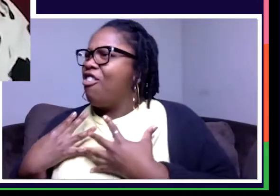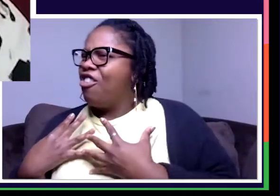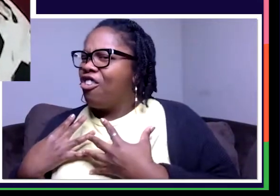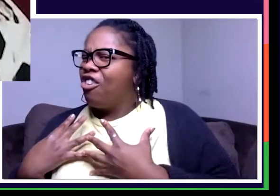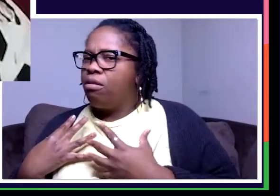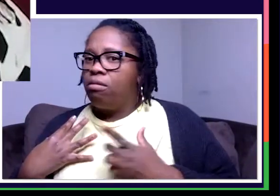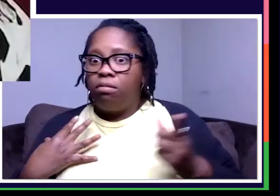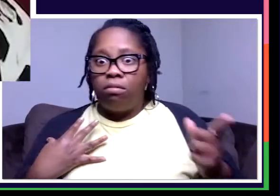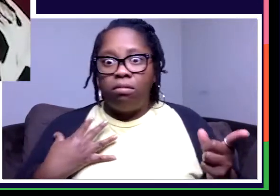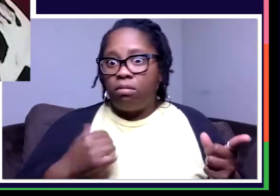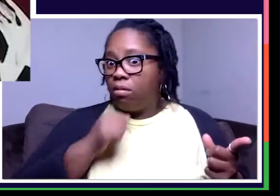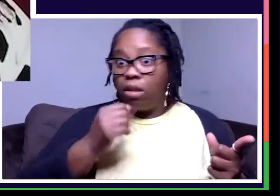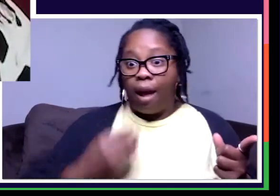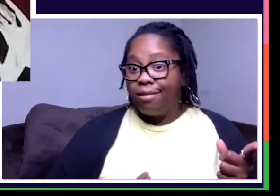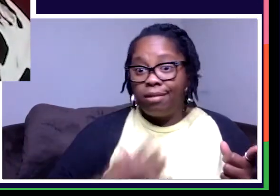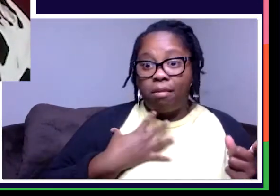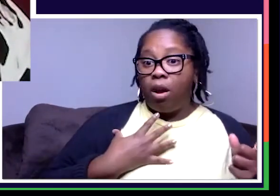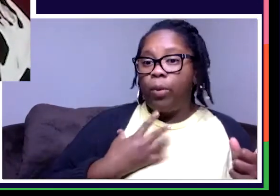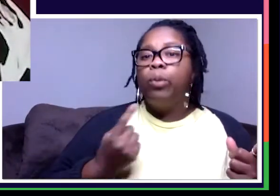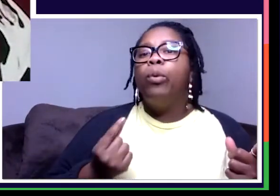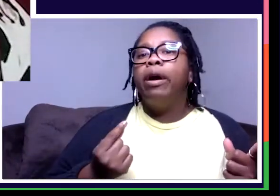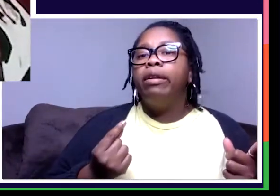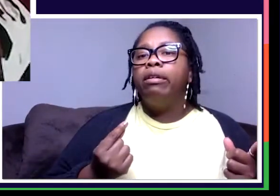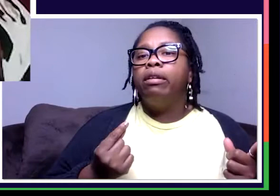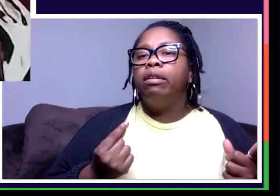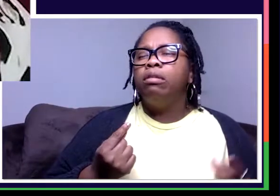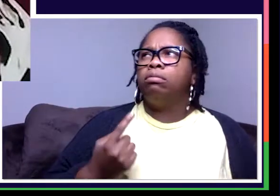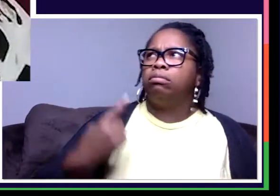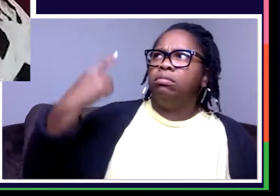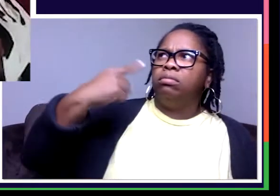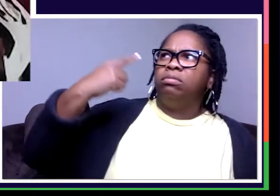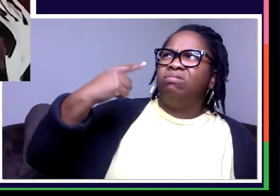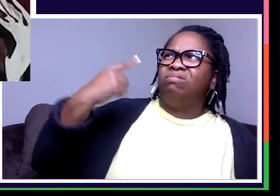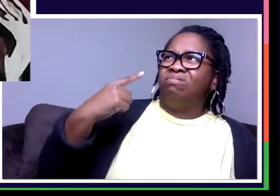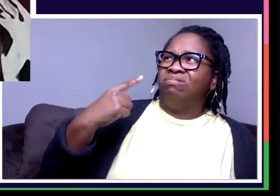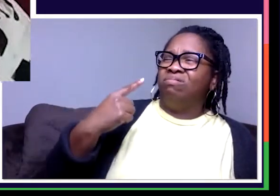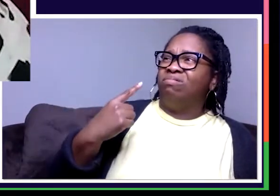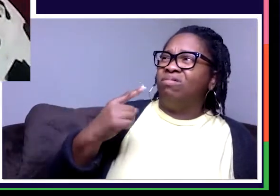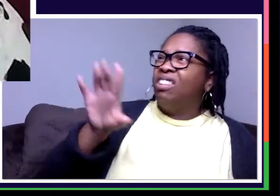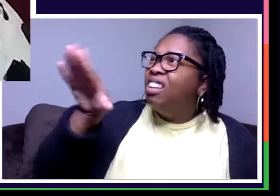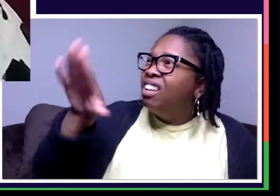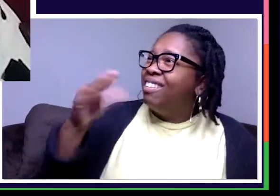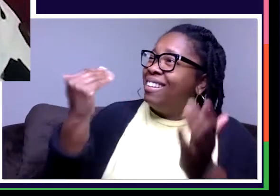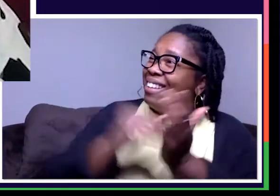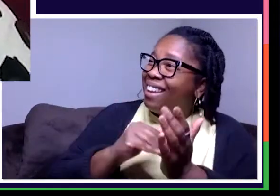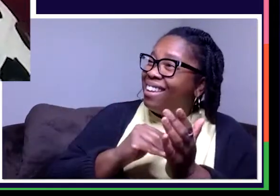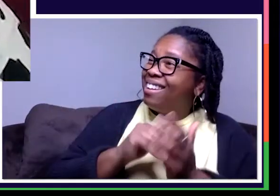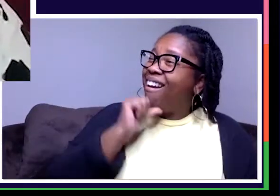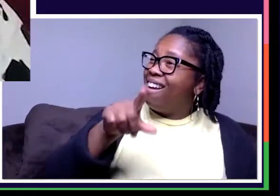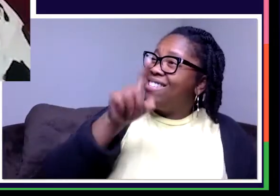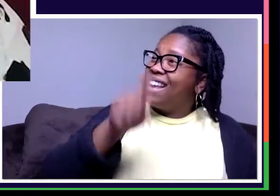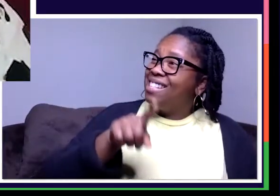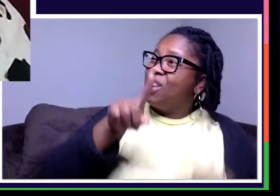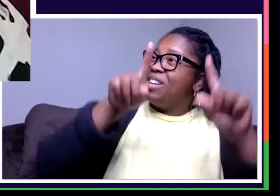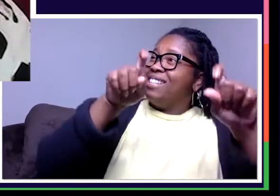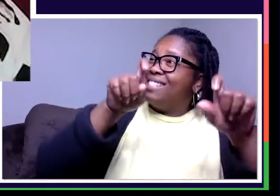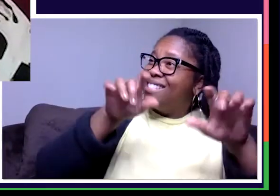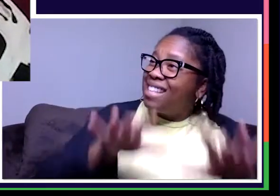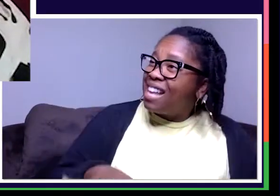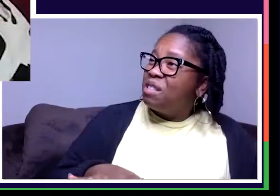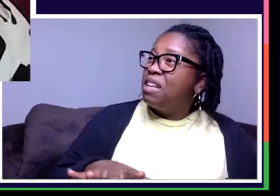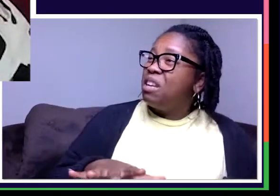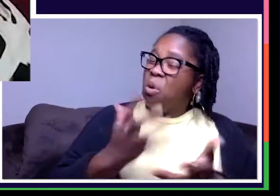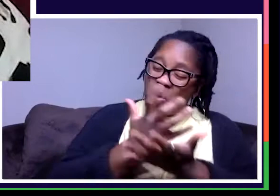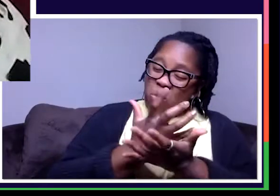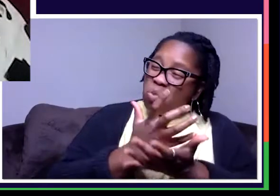give us that kind of inspiration? Being told to give another unnecessary